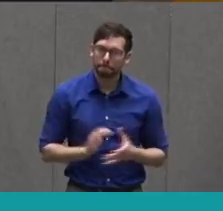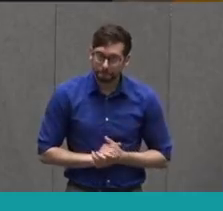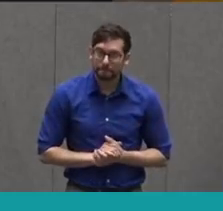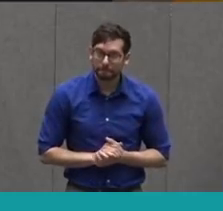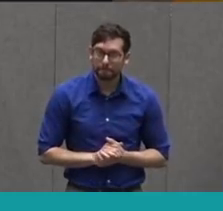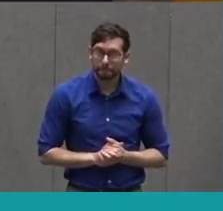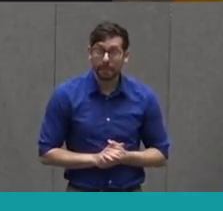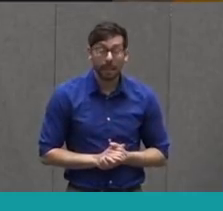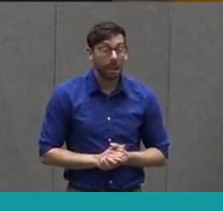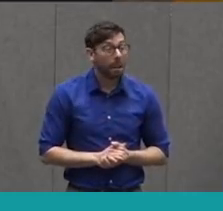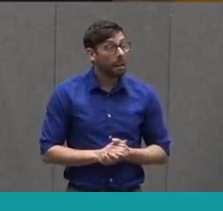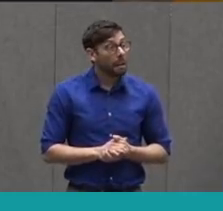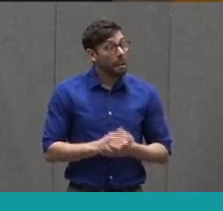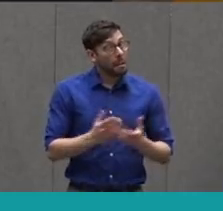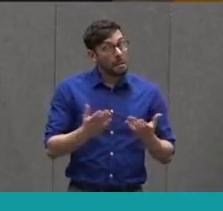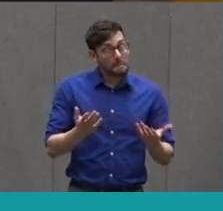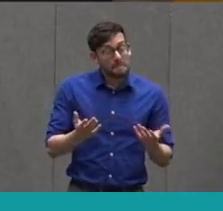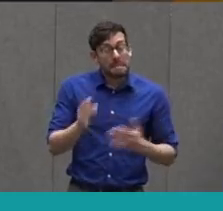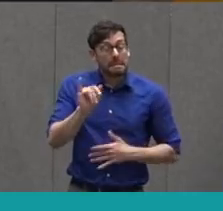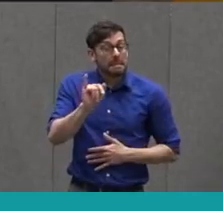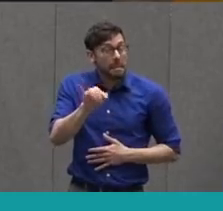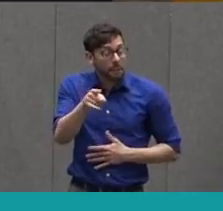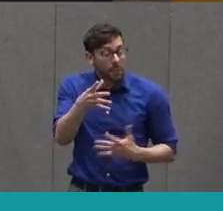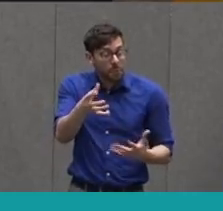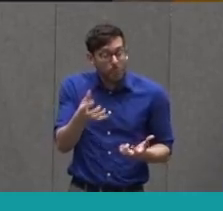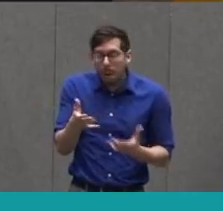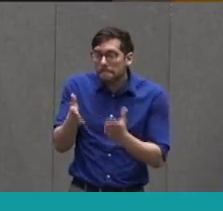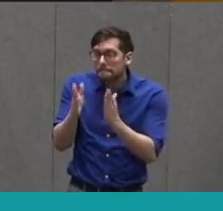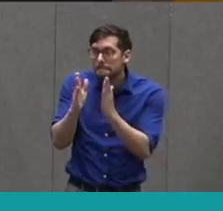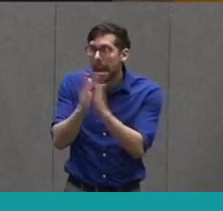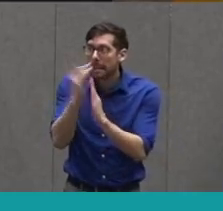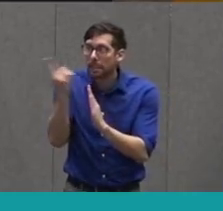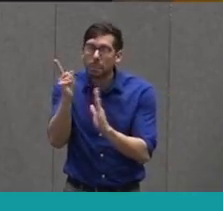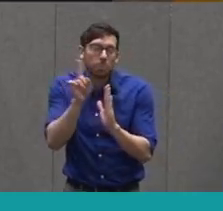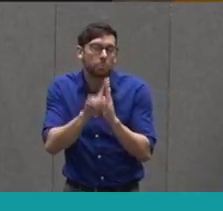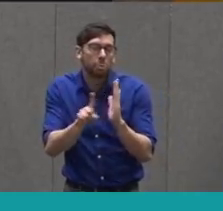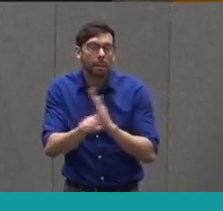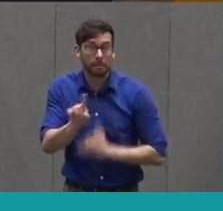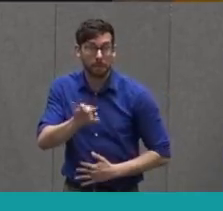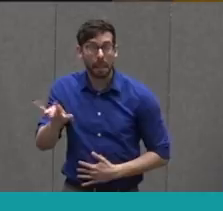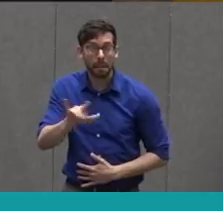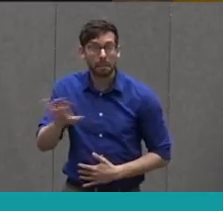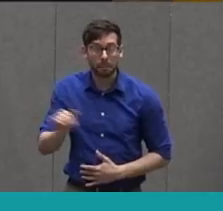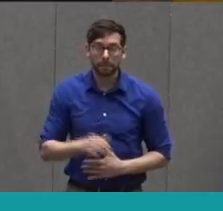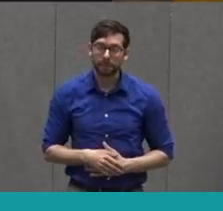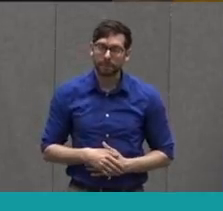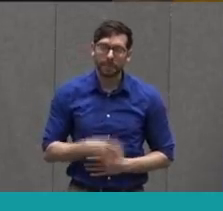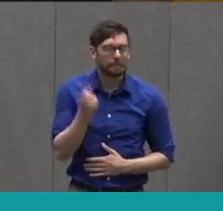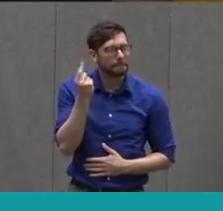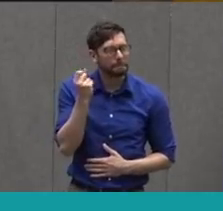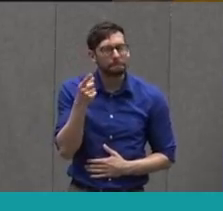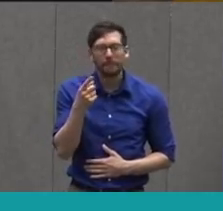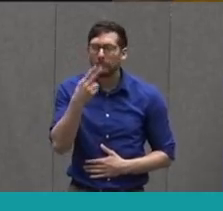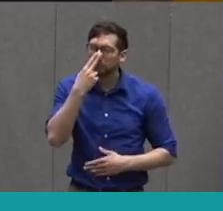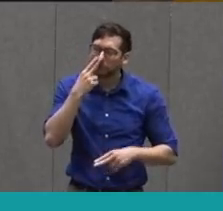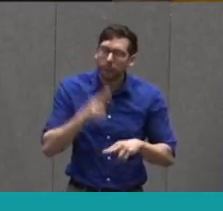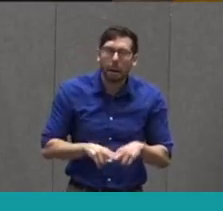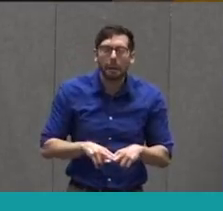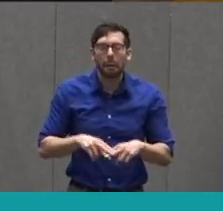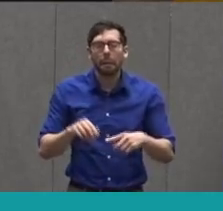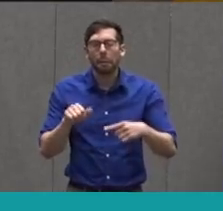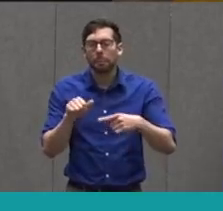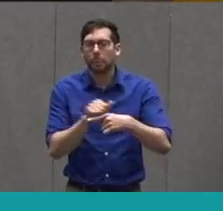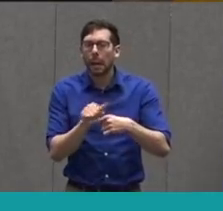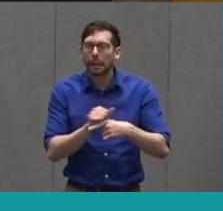someone to check your spelling when you're finished, they can do that. But this is for fun and it's for practice. So if you misspell a word, no one is going to grade